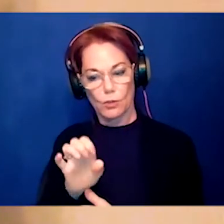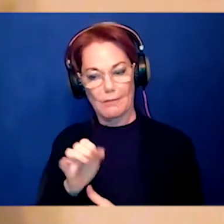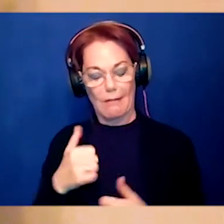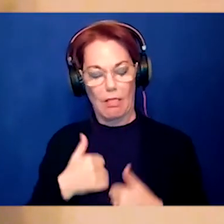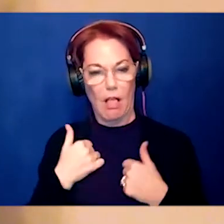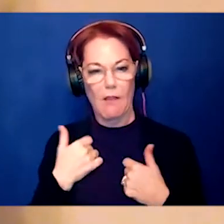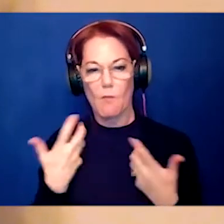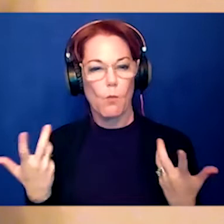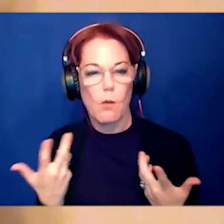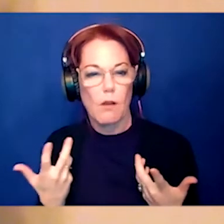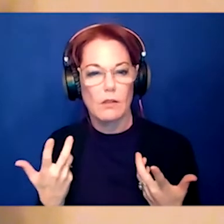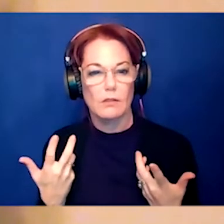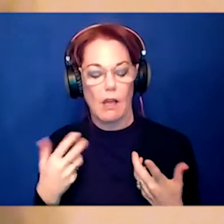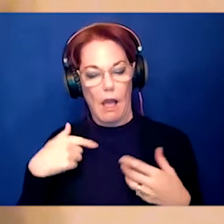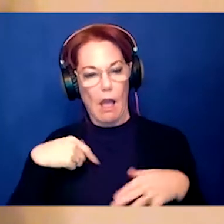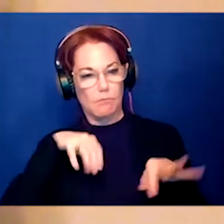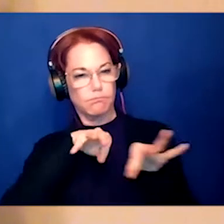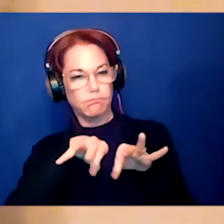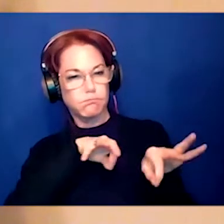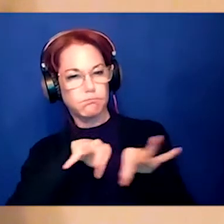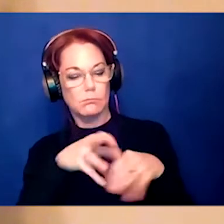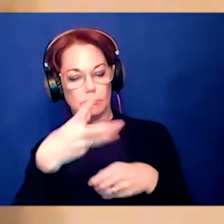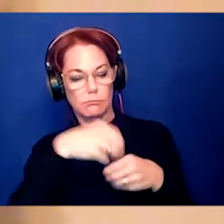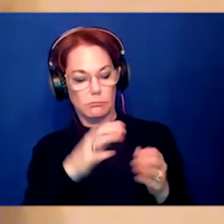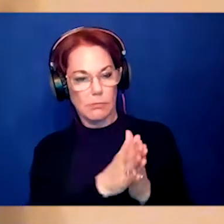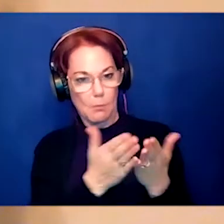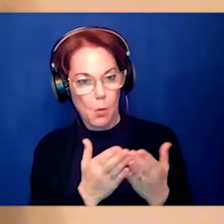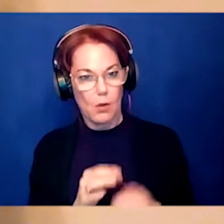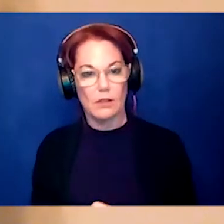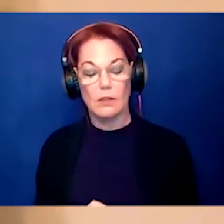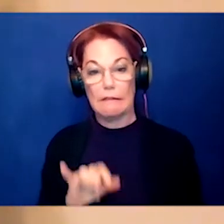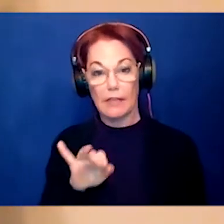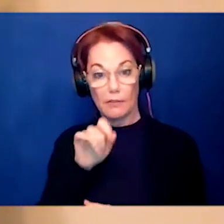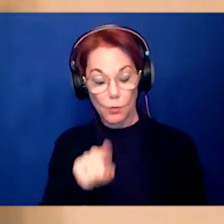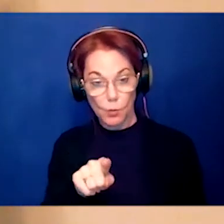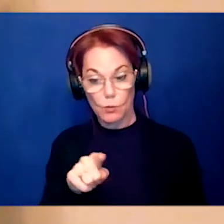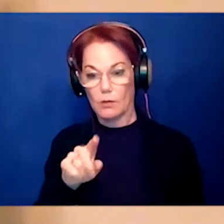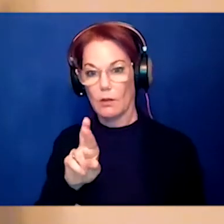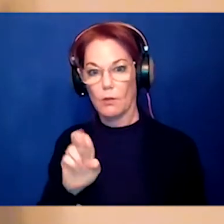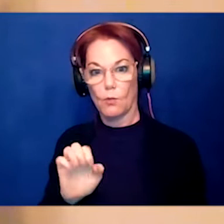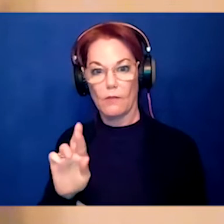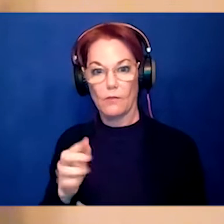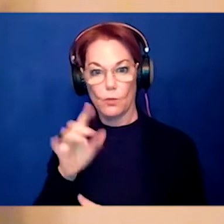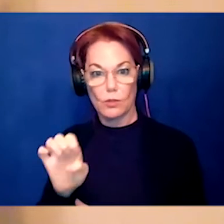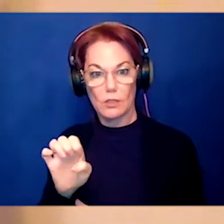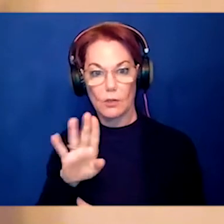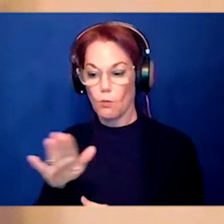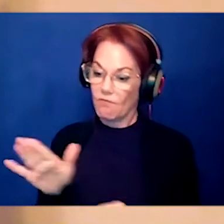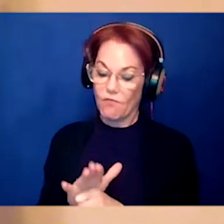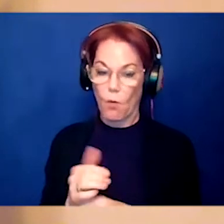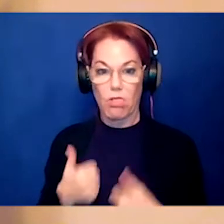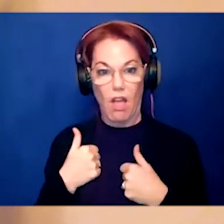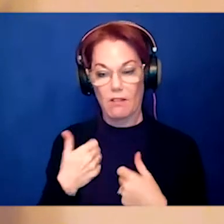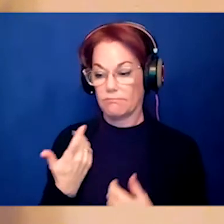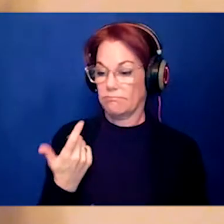your entire life, or to worry that you will remain a refugee your entire life, or maybe you grew up in a refugee camp and you stay there for 10